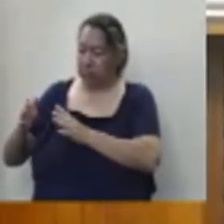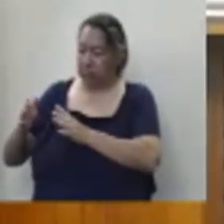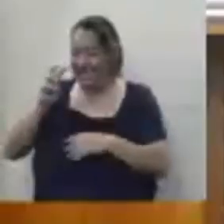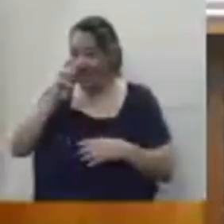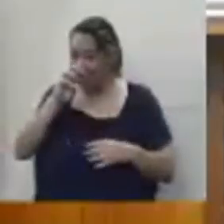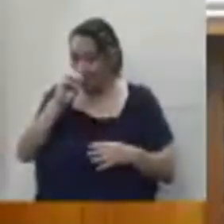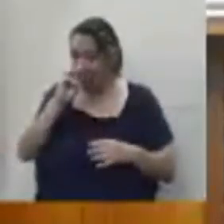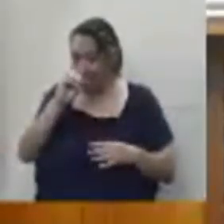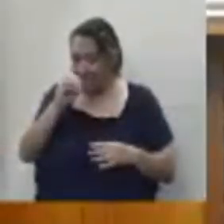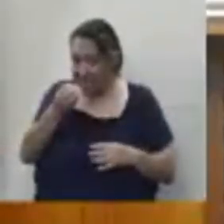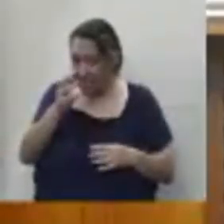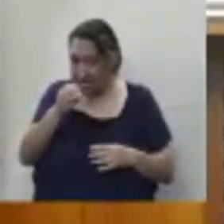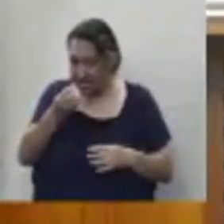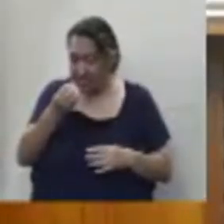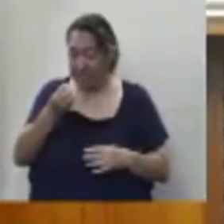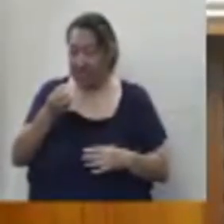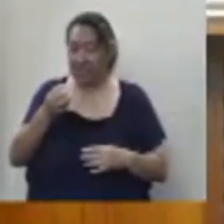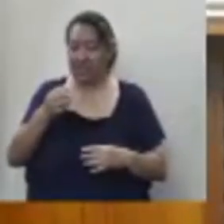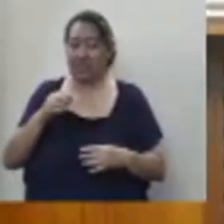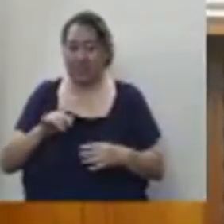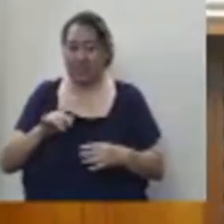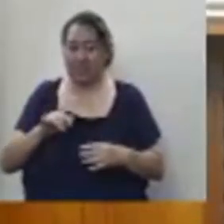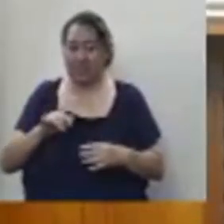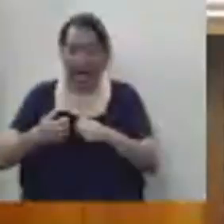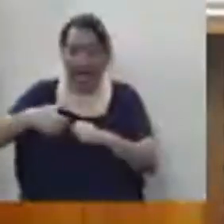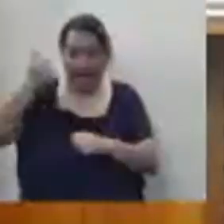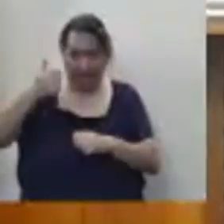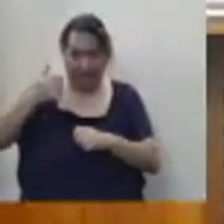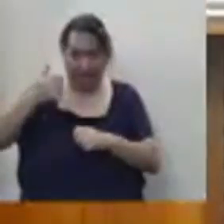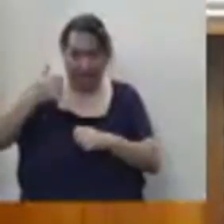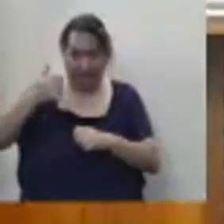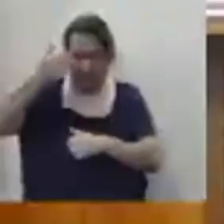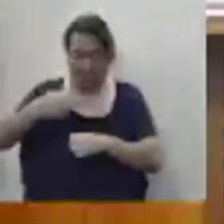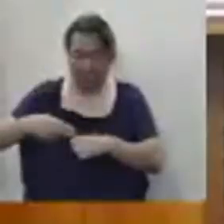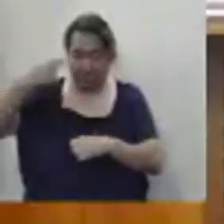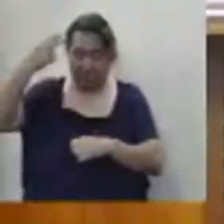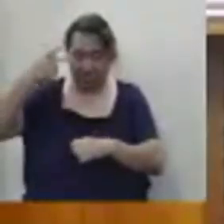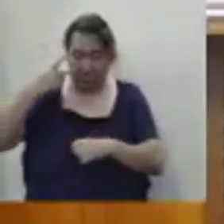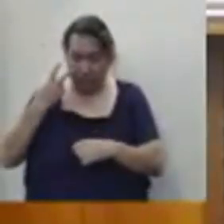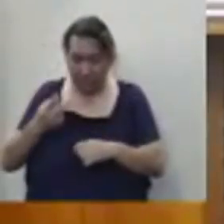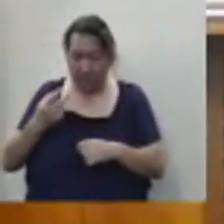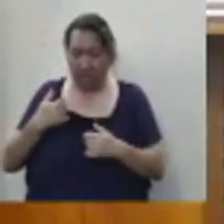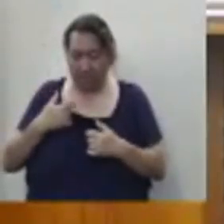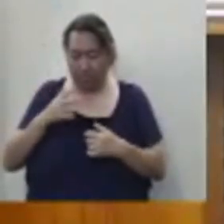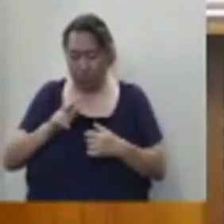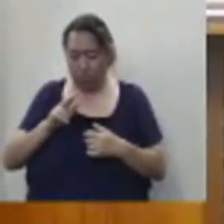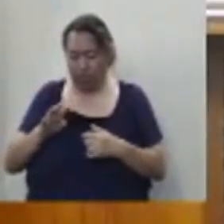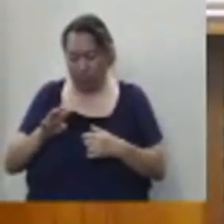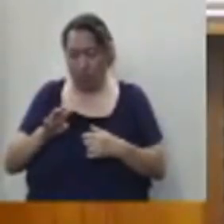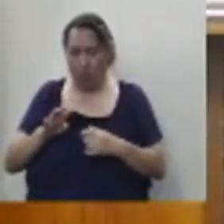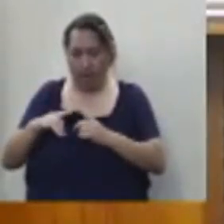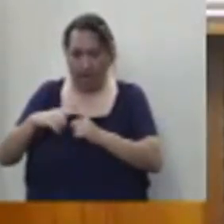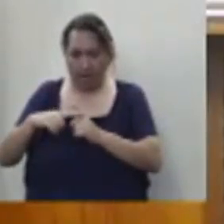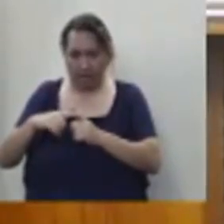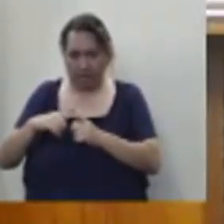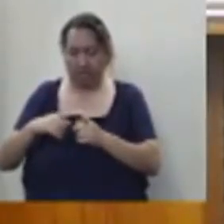69, which is the highest of all of the age groups. And that's the highest cases that we see, which is 34 positive cases. And then you